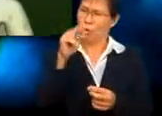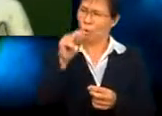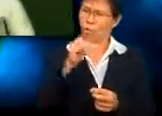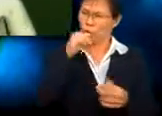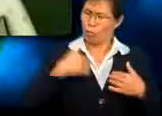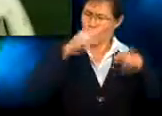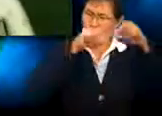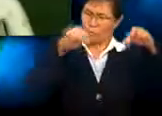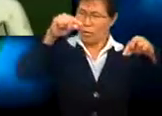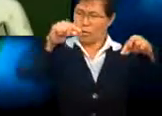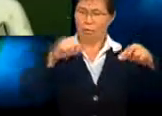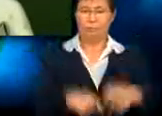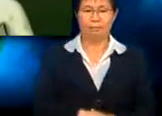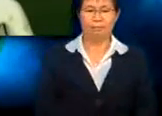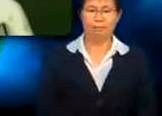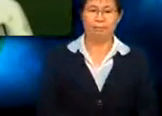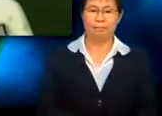No, it's not.